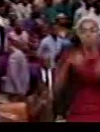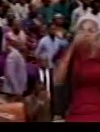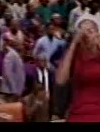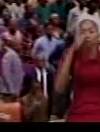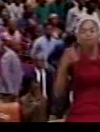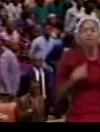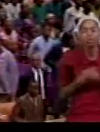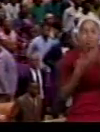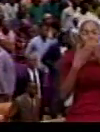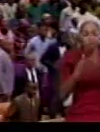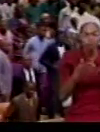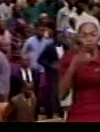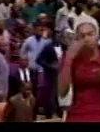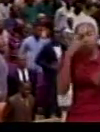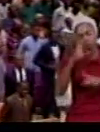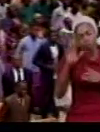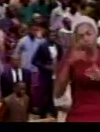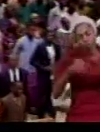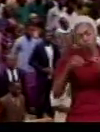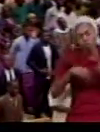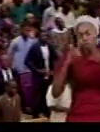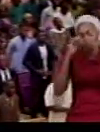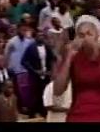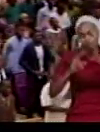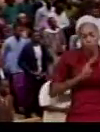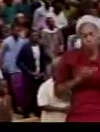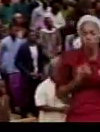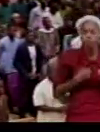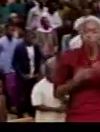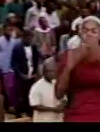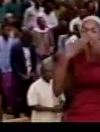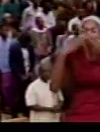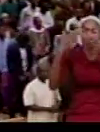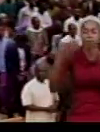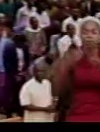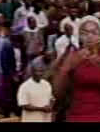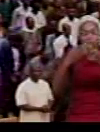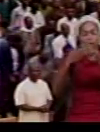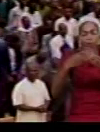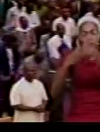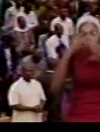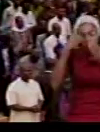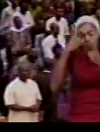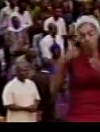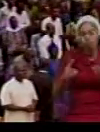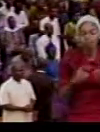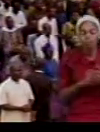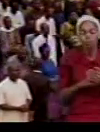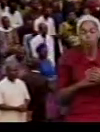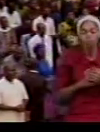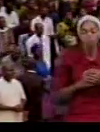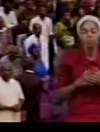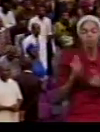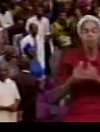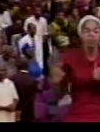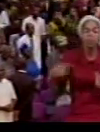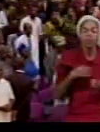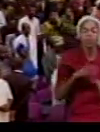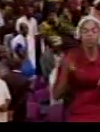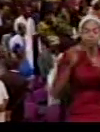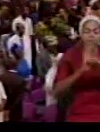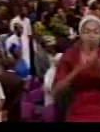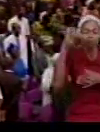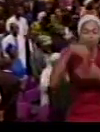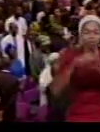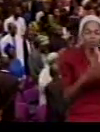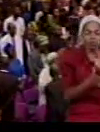We highly appreciate you for bringing us into your word and for not hiding anything from us. So you be the glory and honor in the mighty